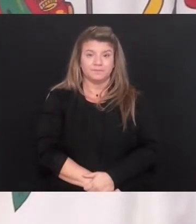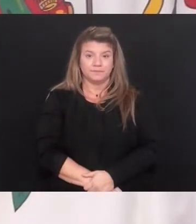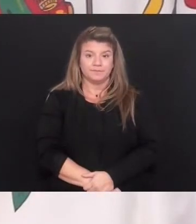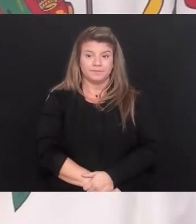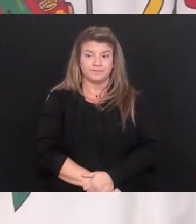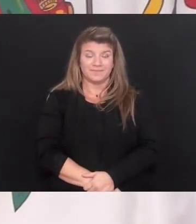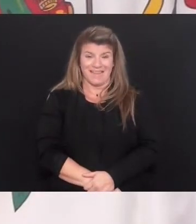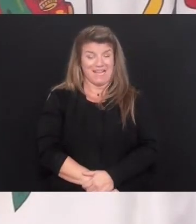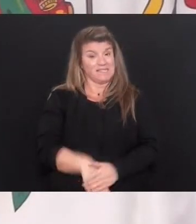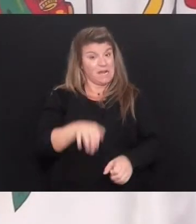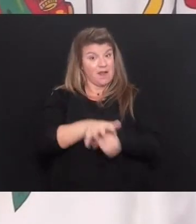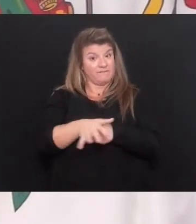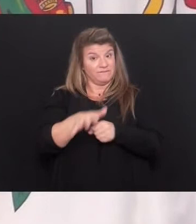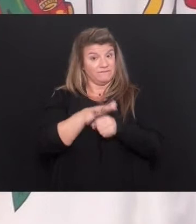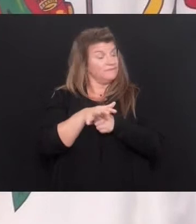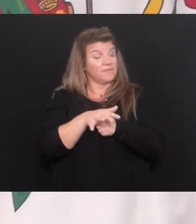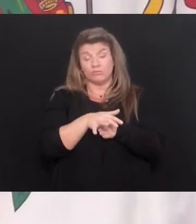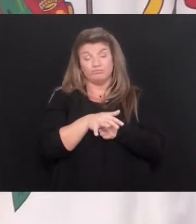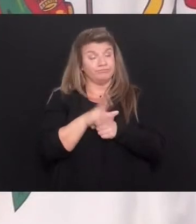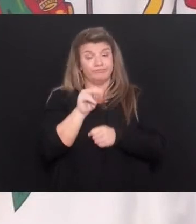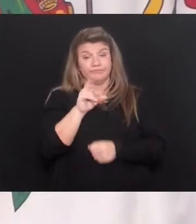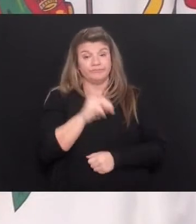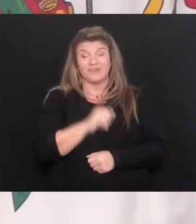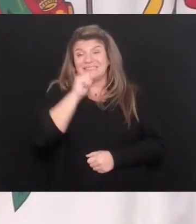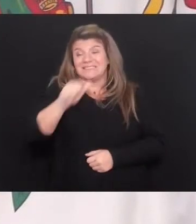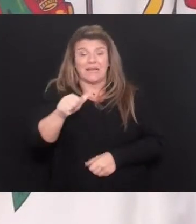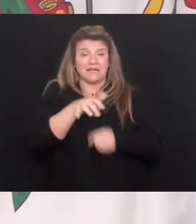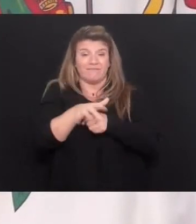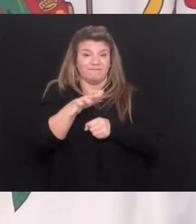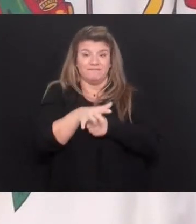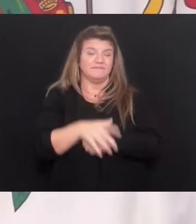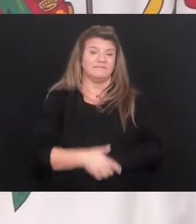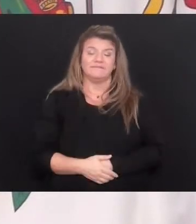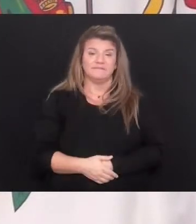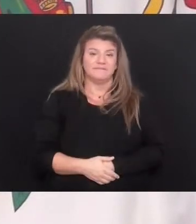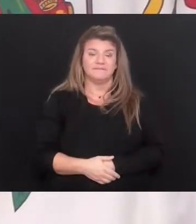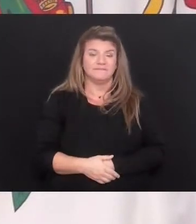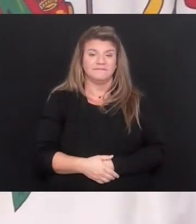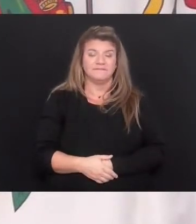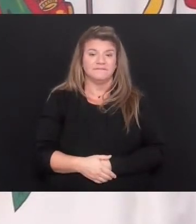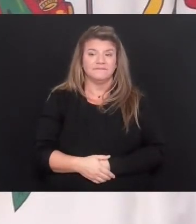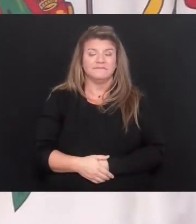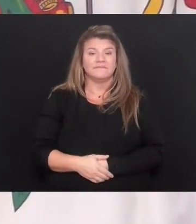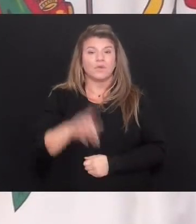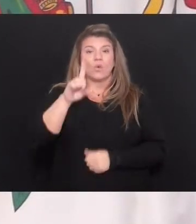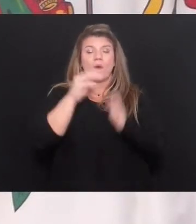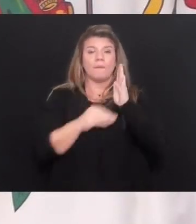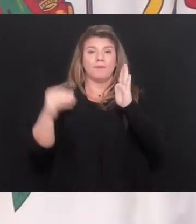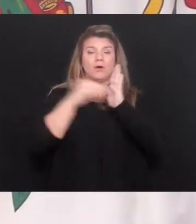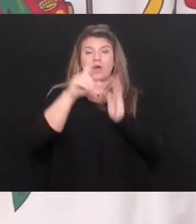But it's not enough. It's just not enough. We have